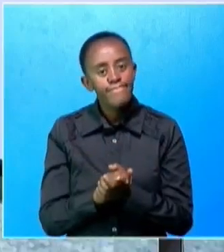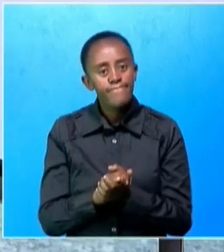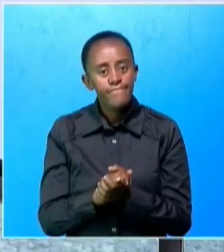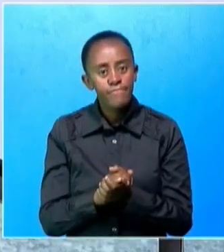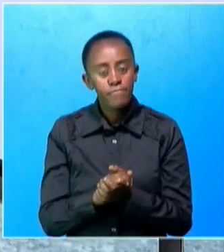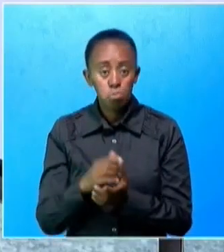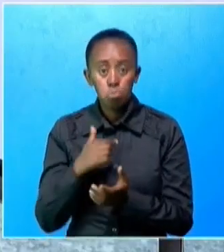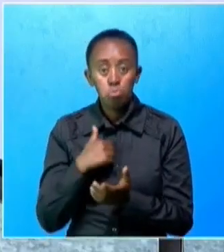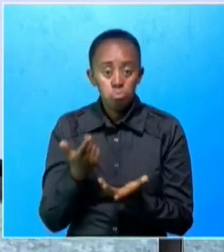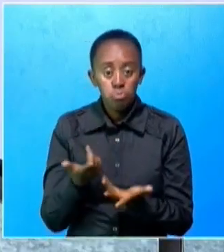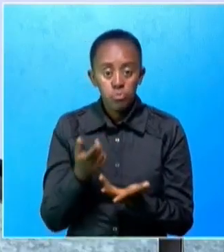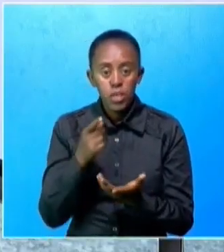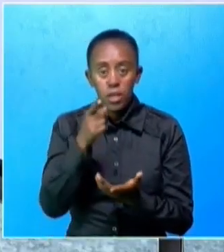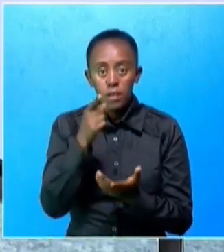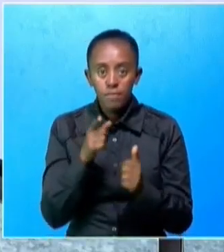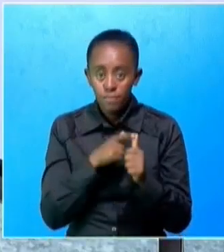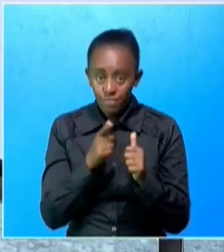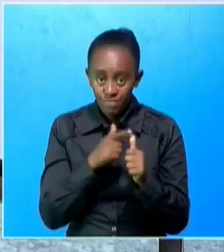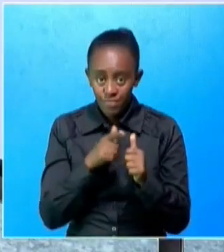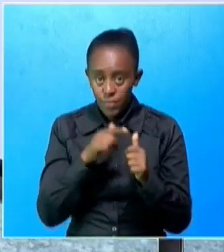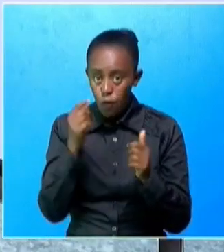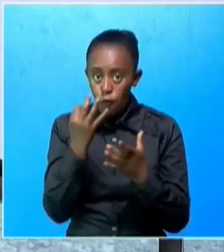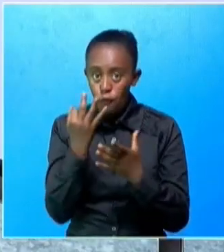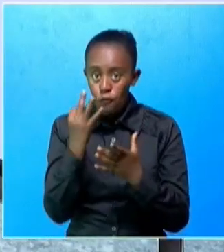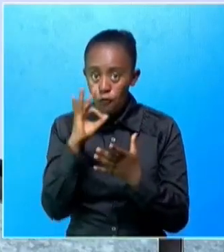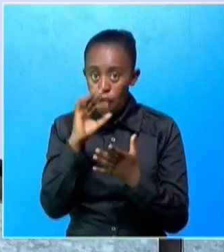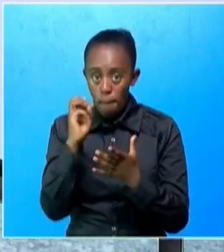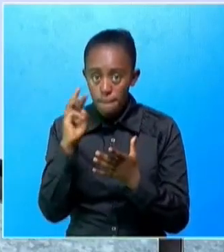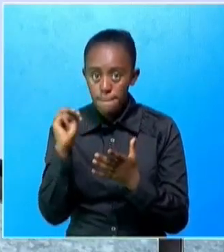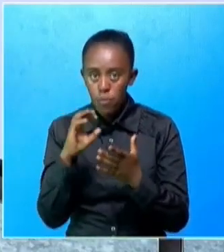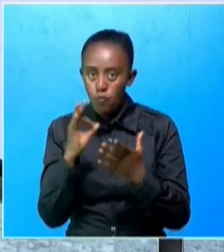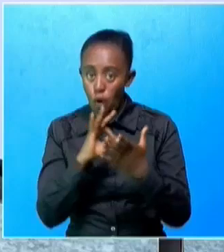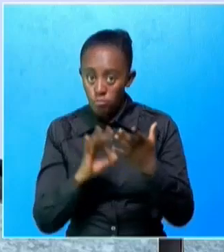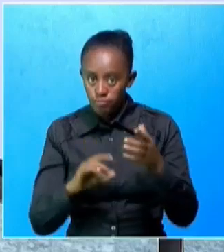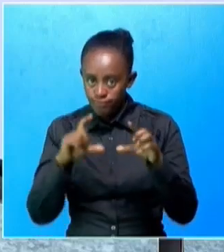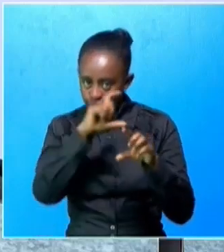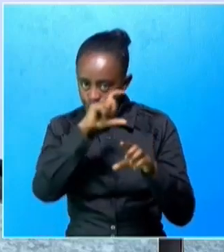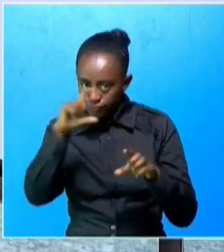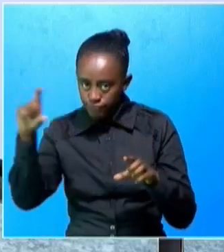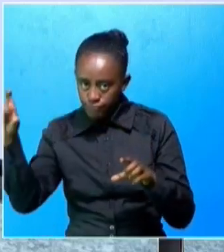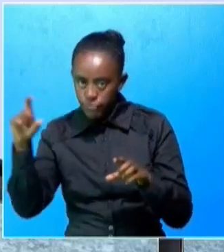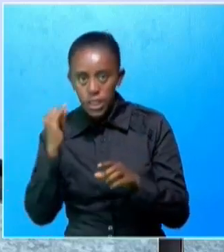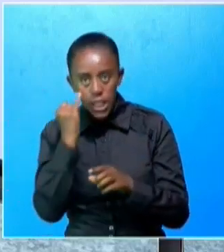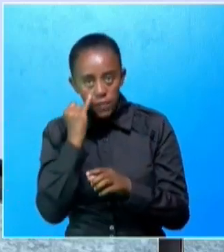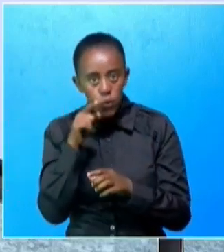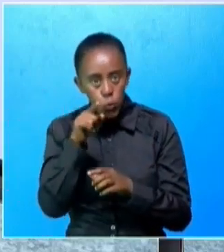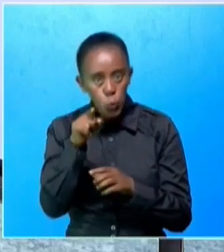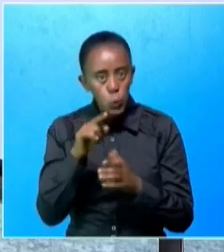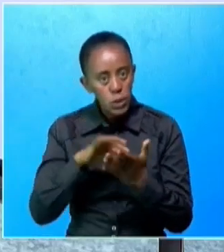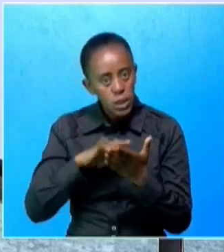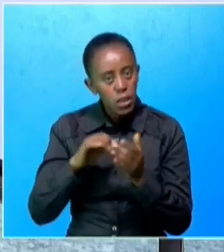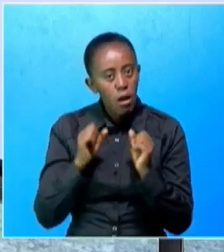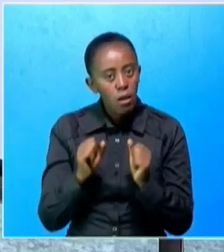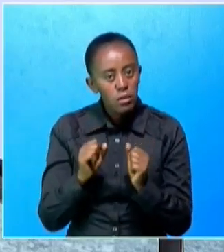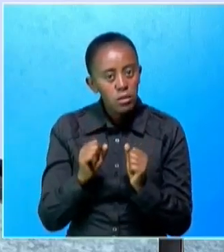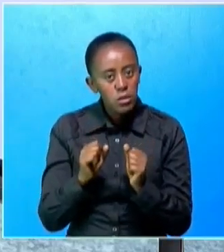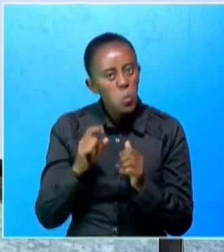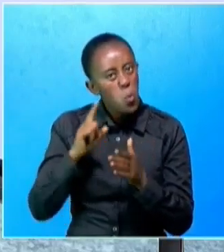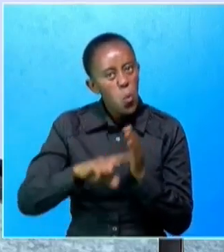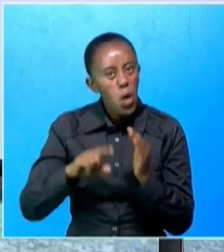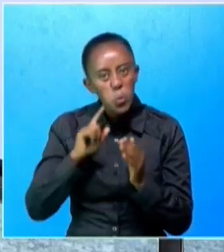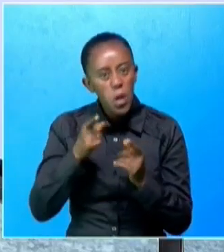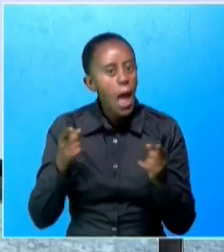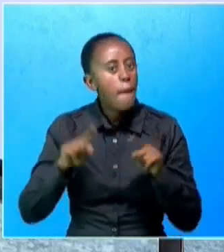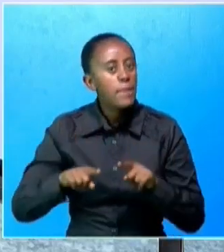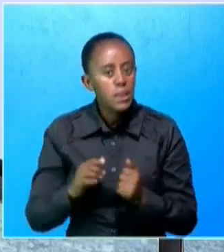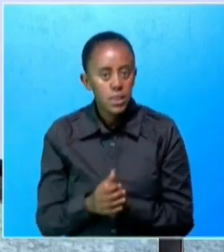I'm going to apply the form that's given there, right? Yeah. If you study hard, what will happen? What will be